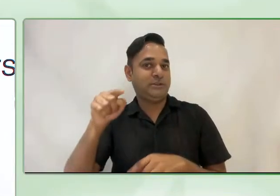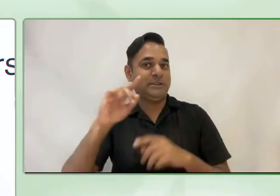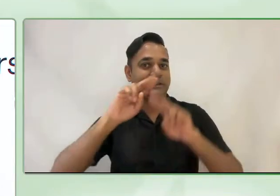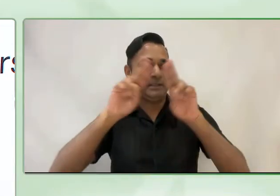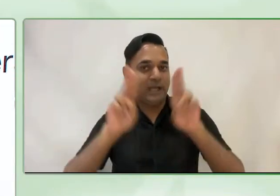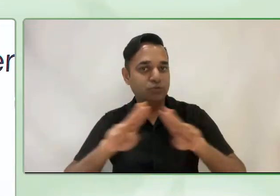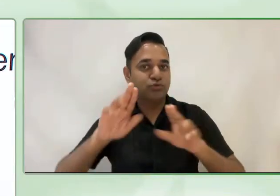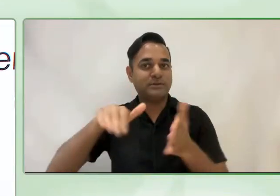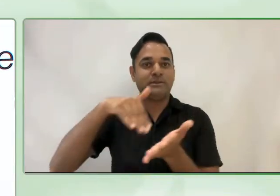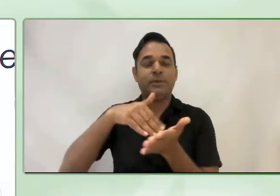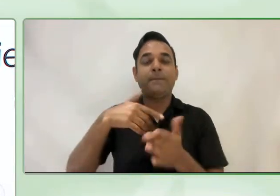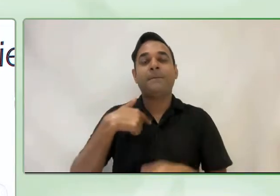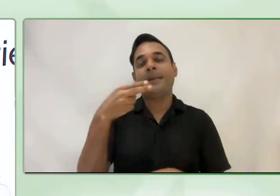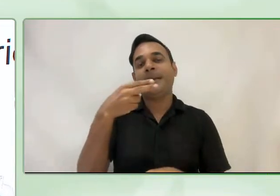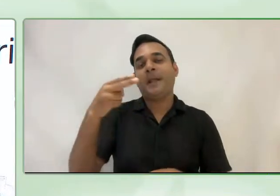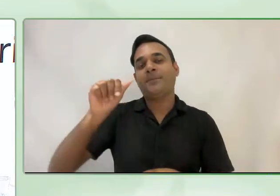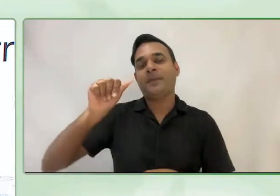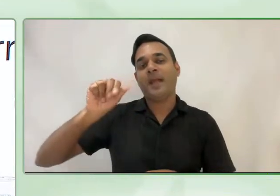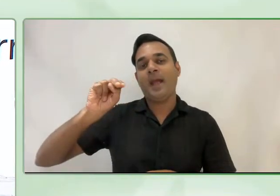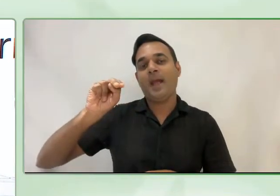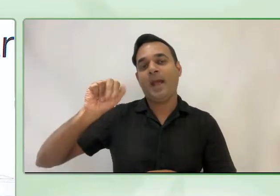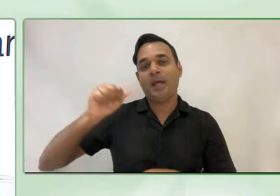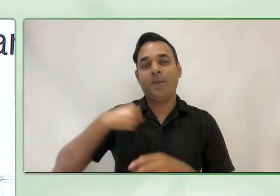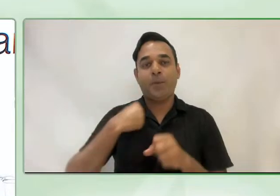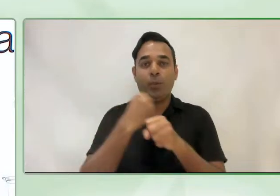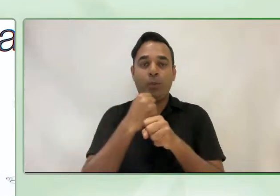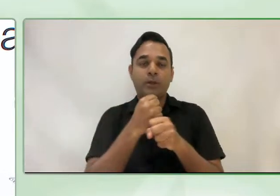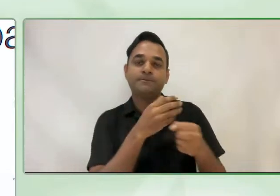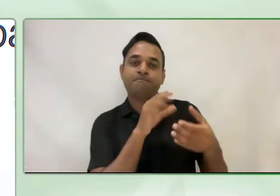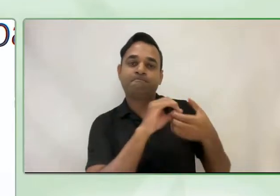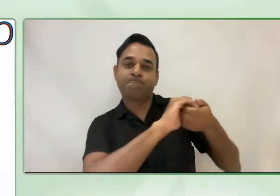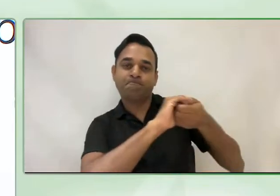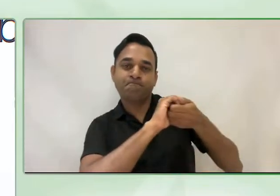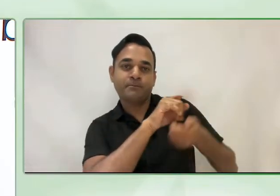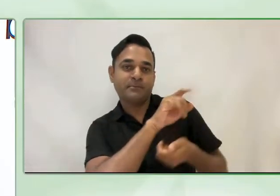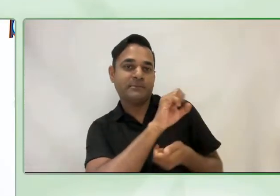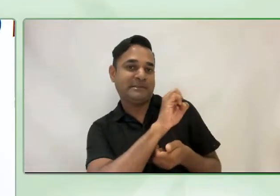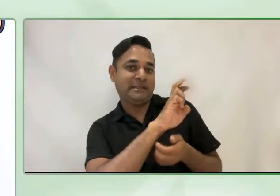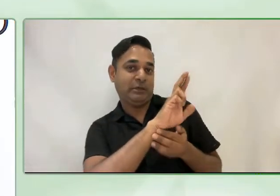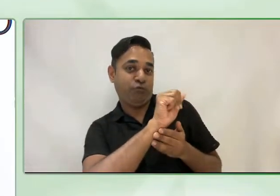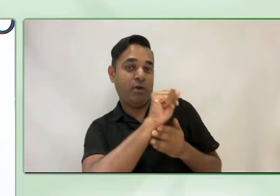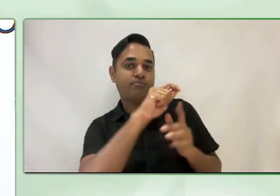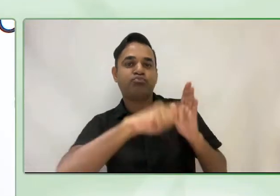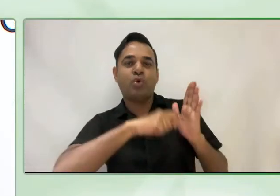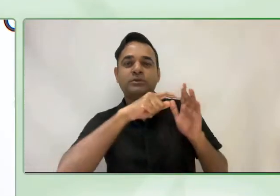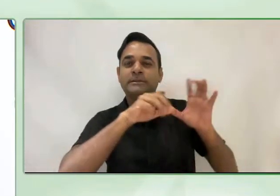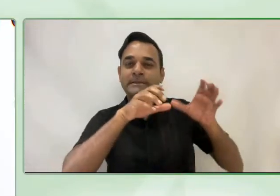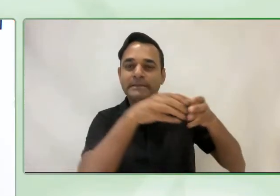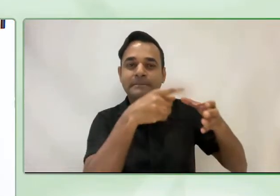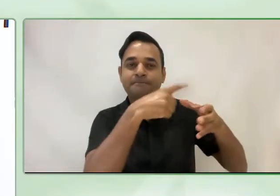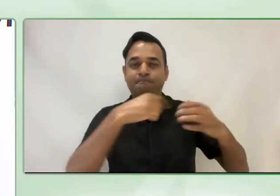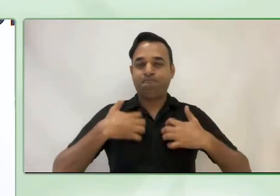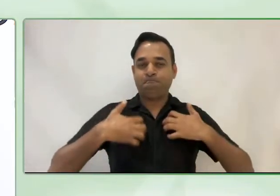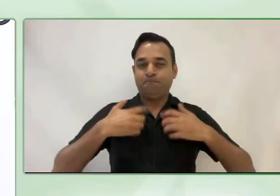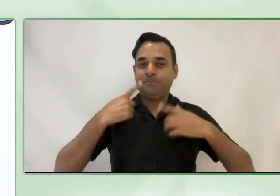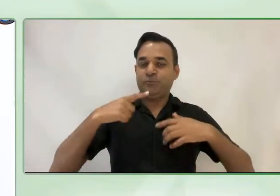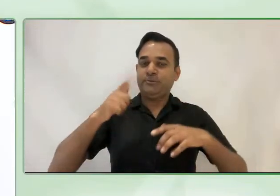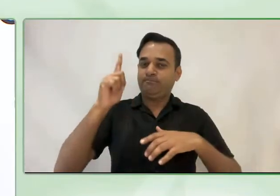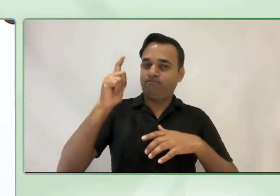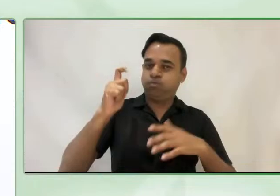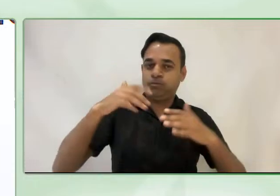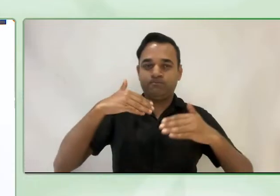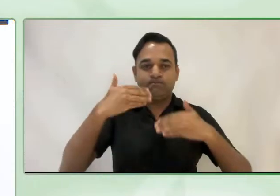excited to start the Fireside channel of this year's conference, and also to welcome our very close